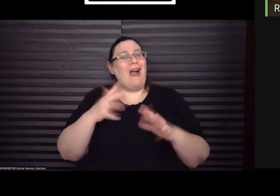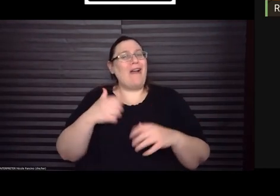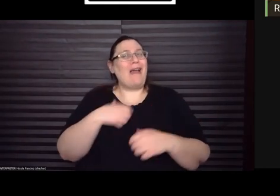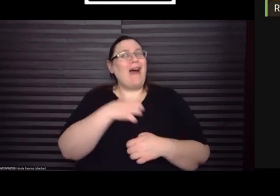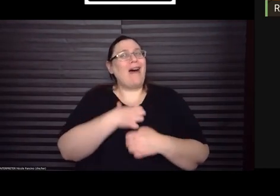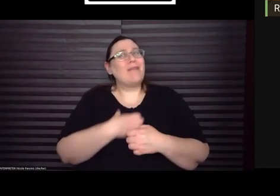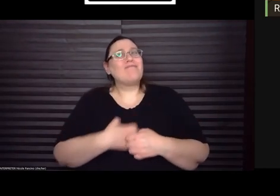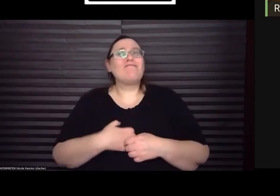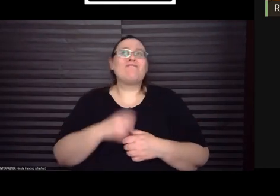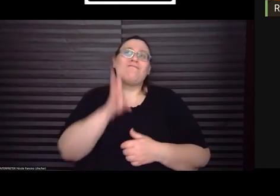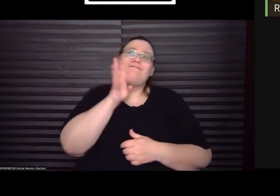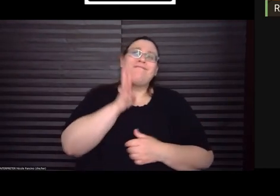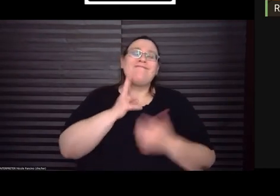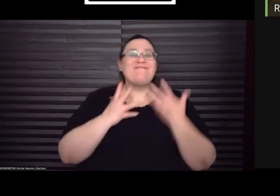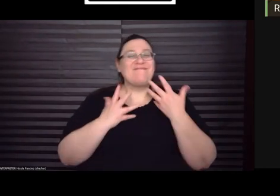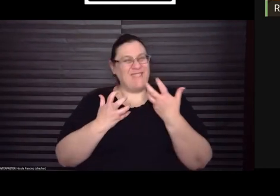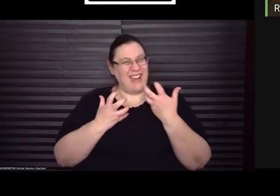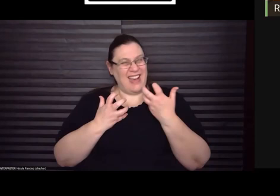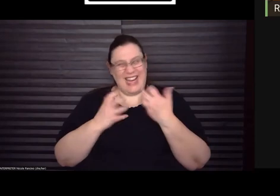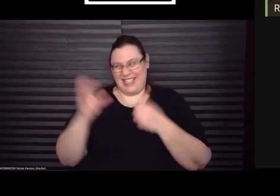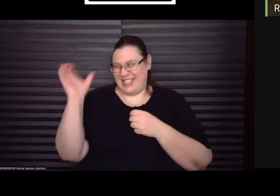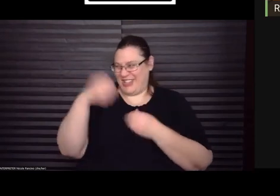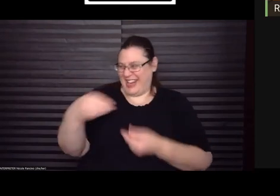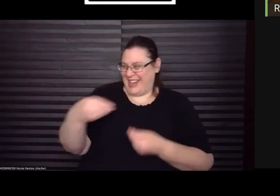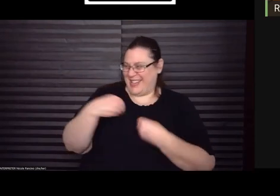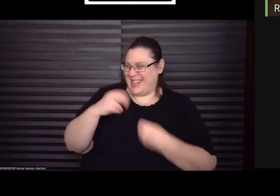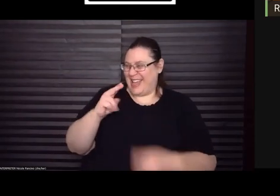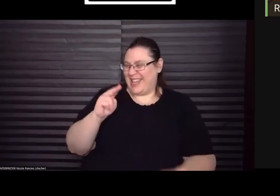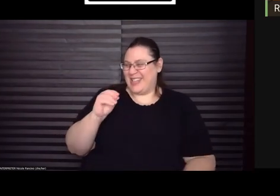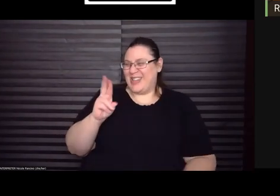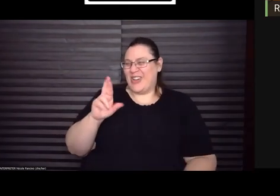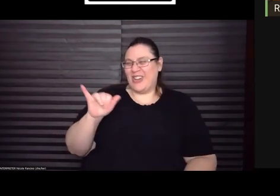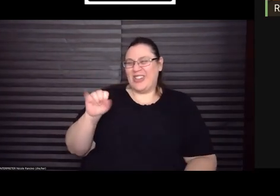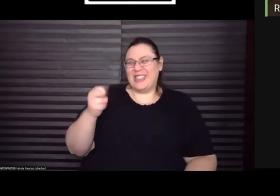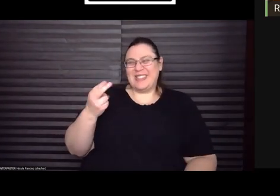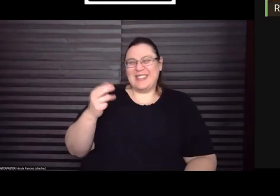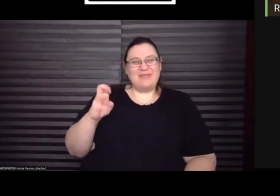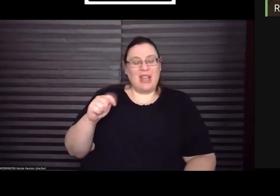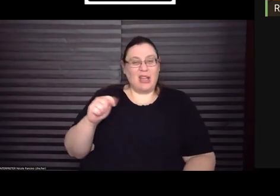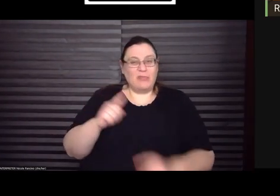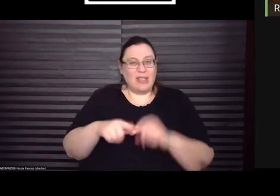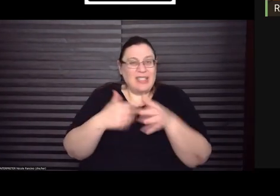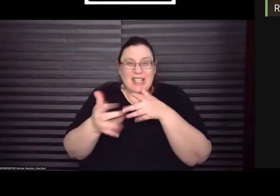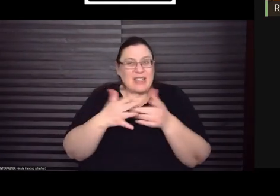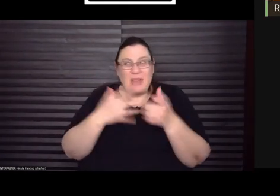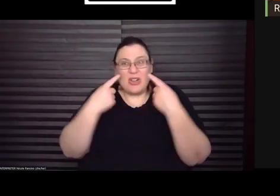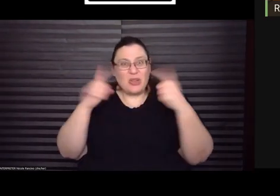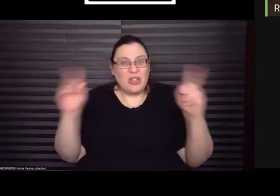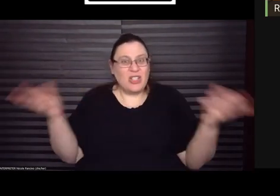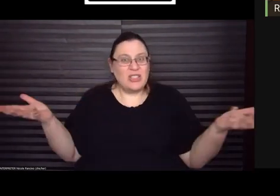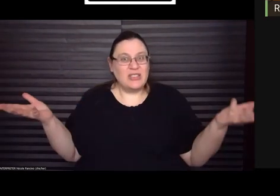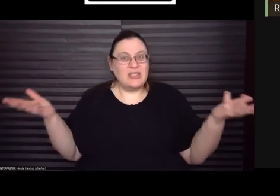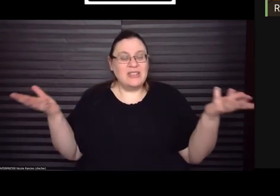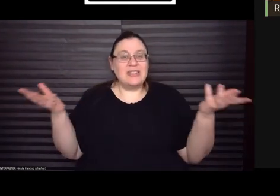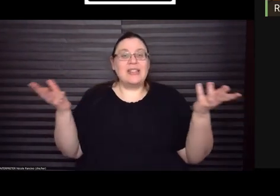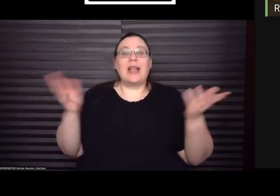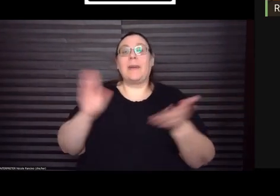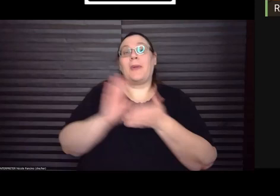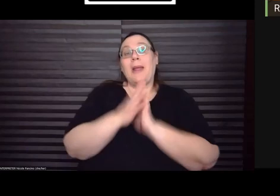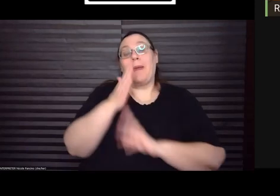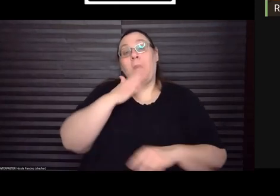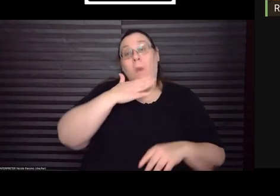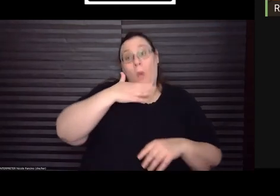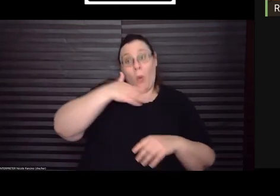the hunger and then I had like a kind of weird nourishment, but it almost didn't matter. It was it all works, you know. Yeah. And it was when